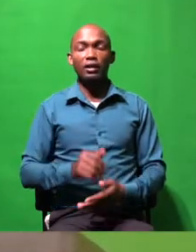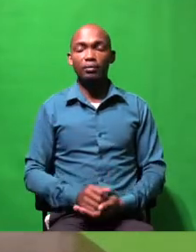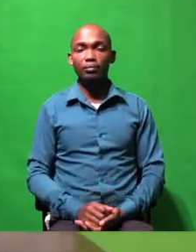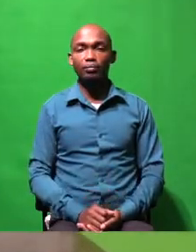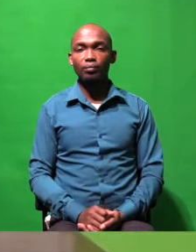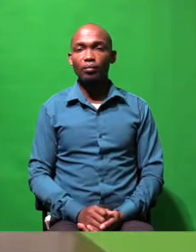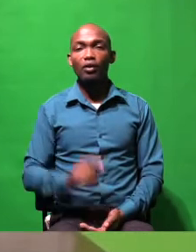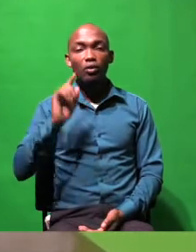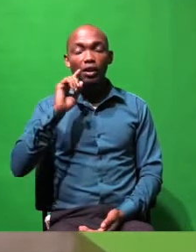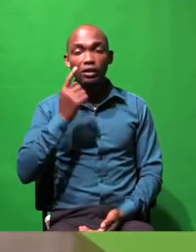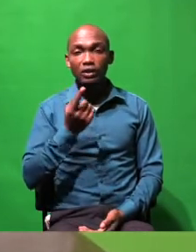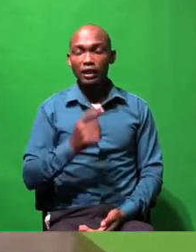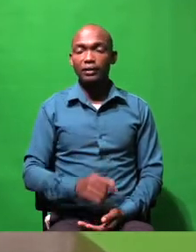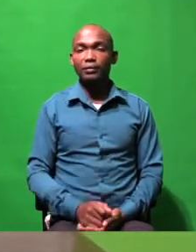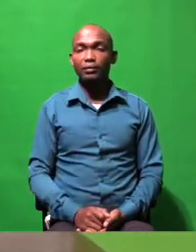can try, please?